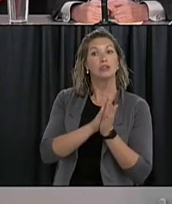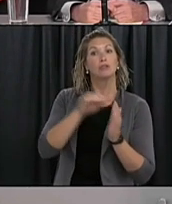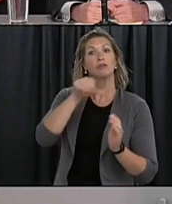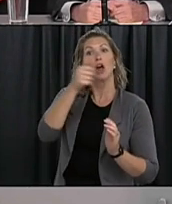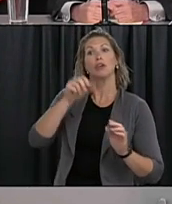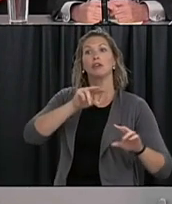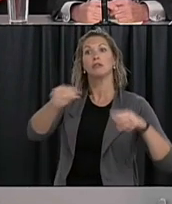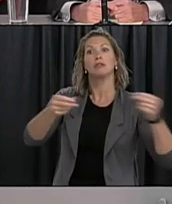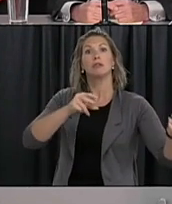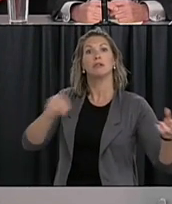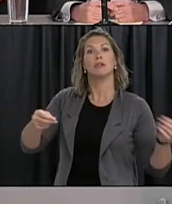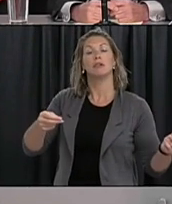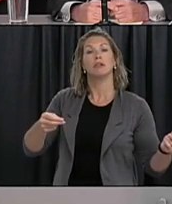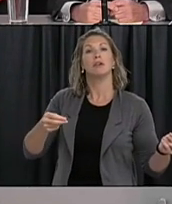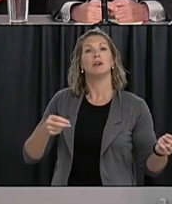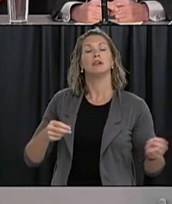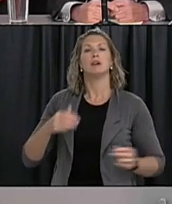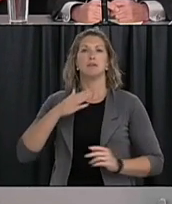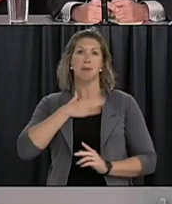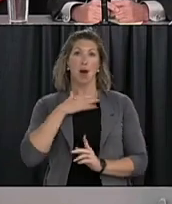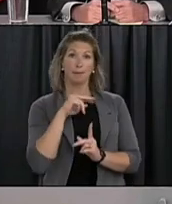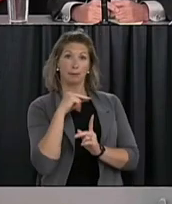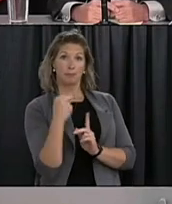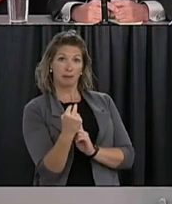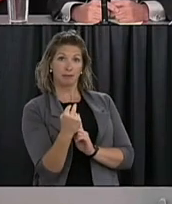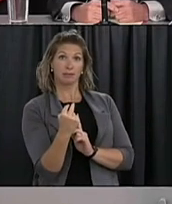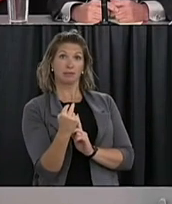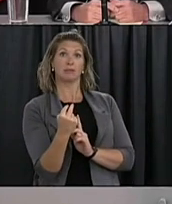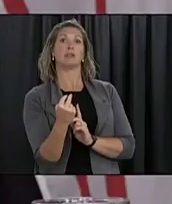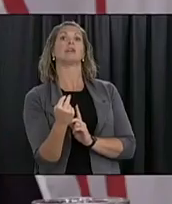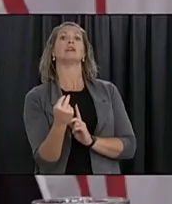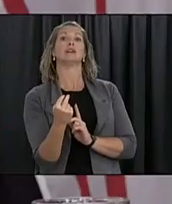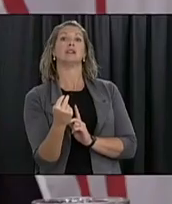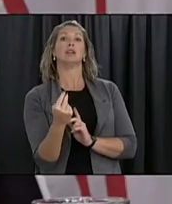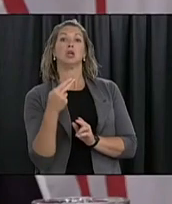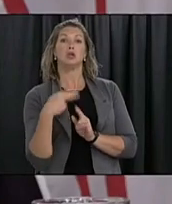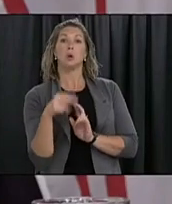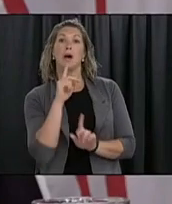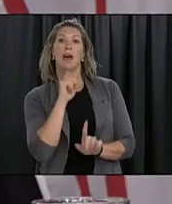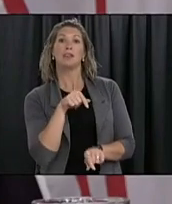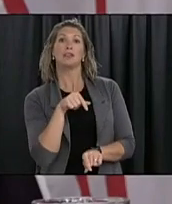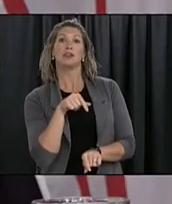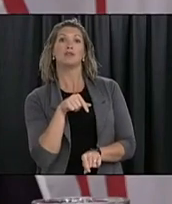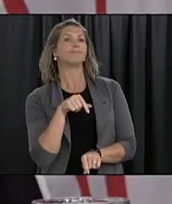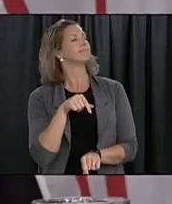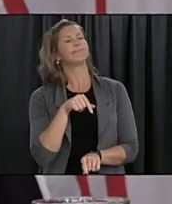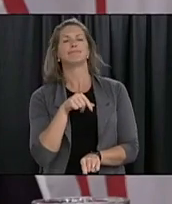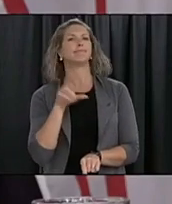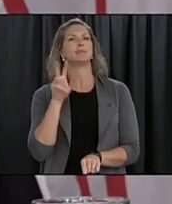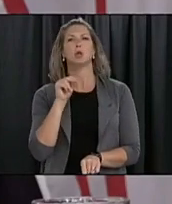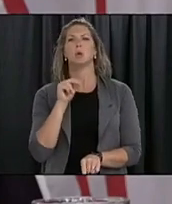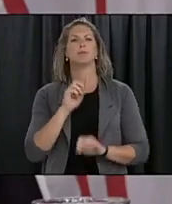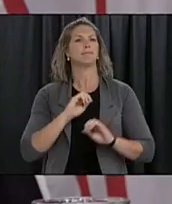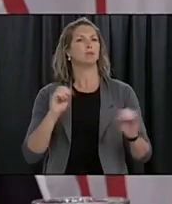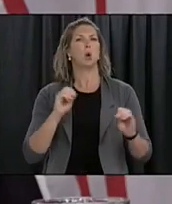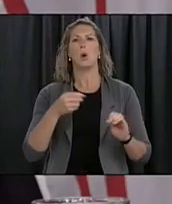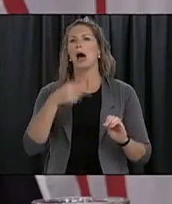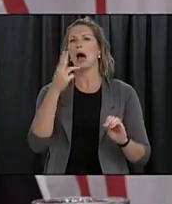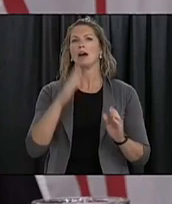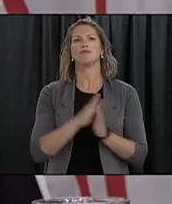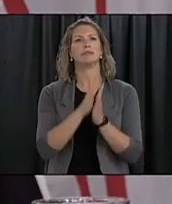From my point of view, on the advice of public health, the short answer is no, because of the